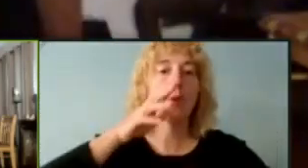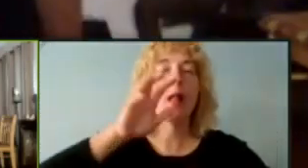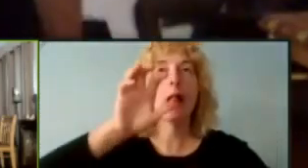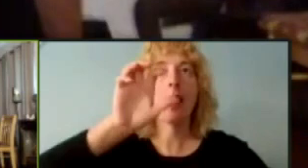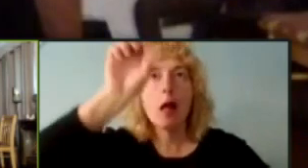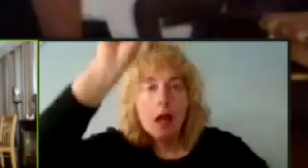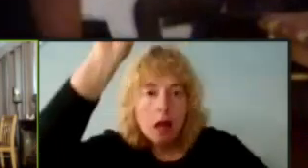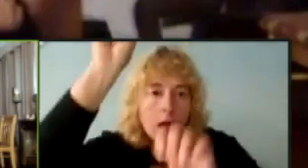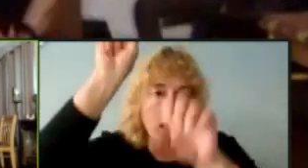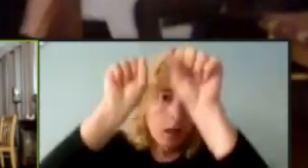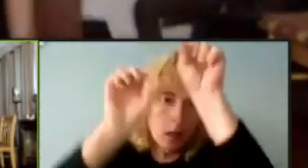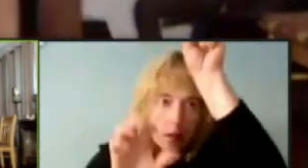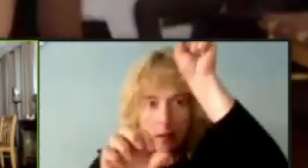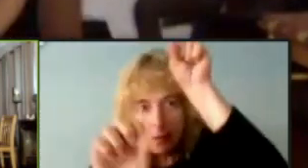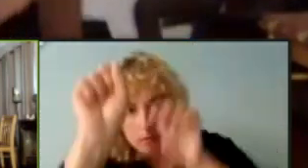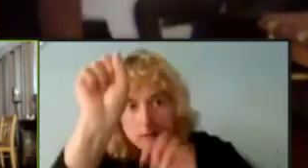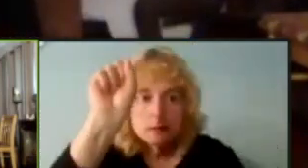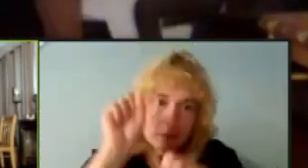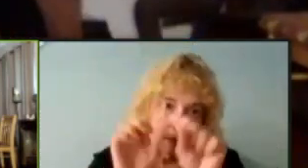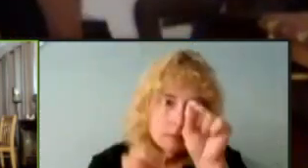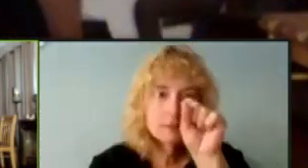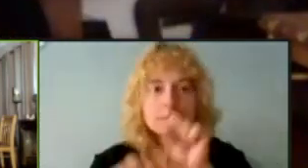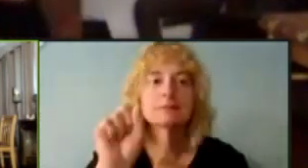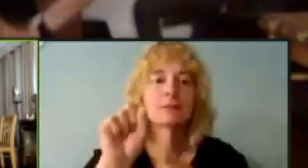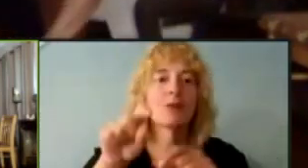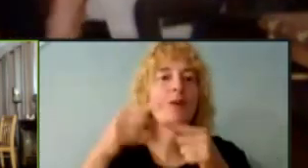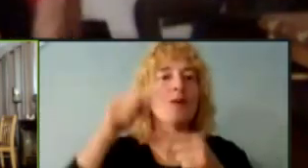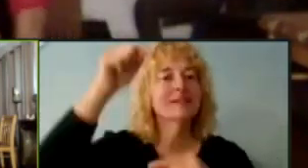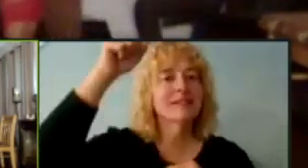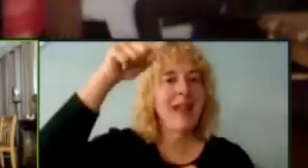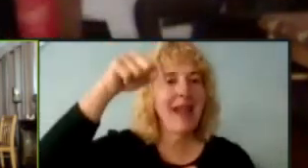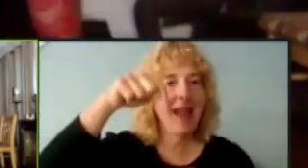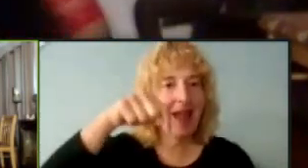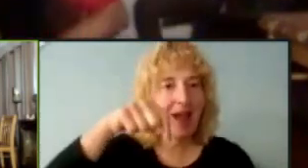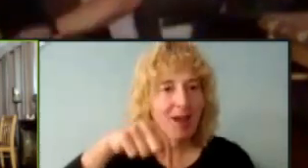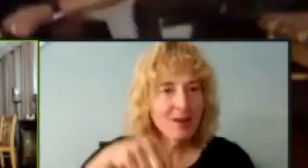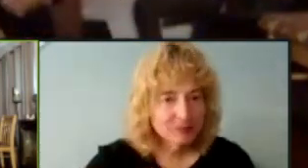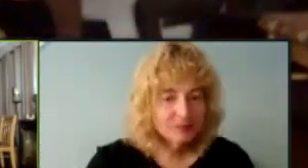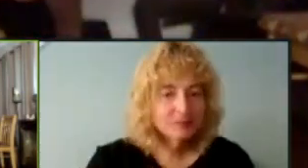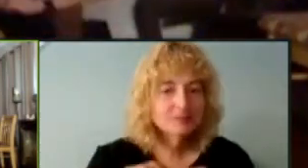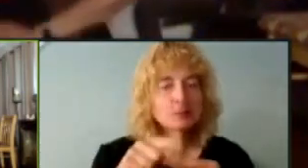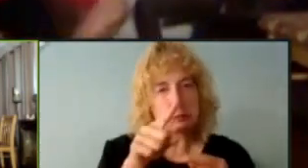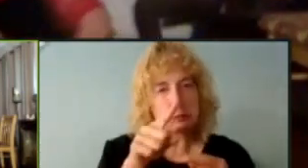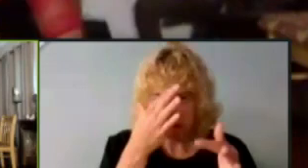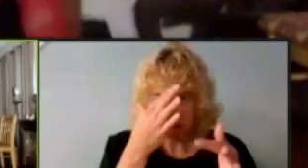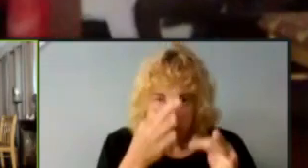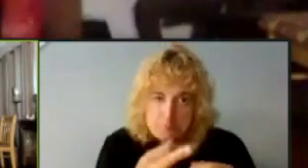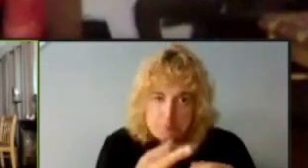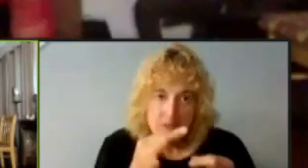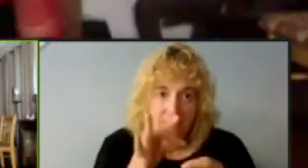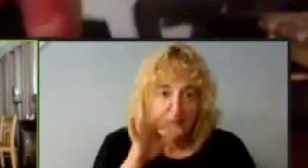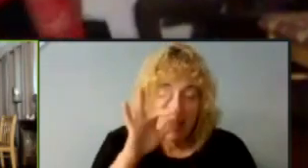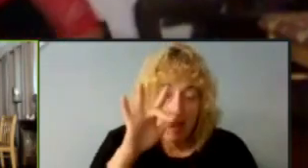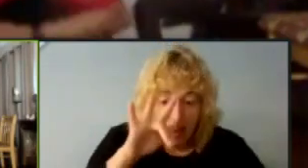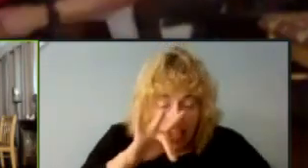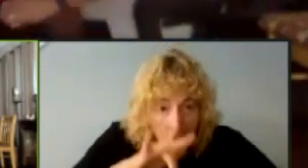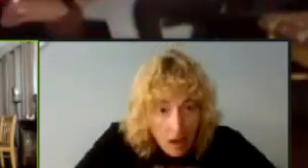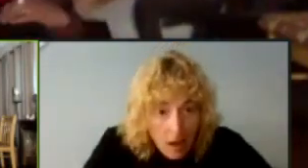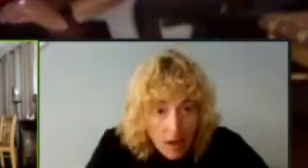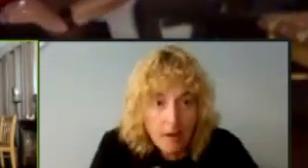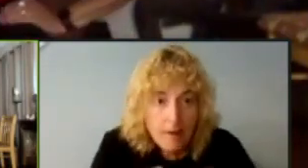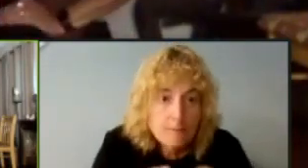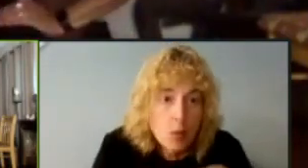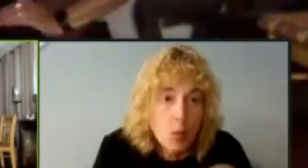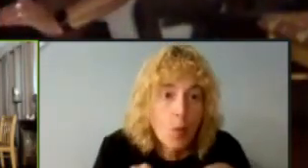little lower. You can decide how far down your mountain you're going to climb today,